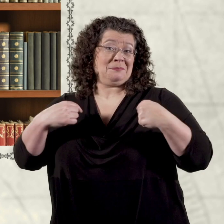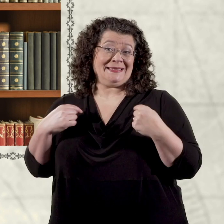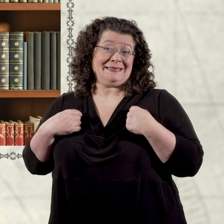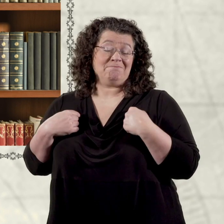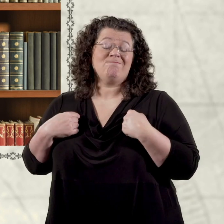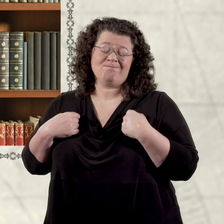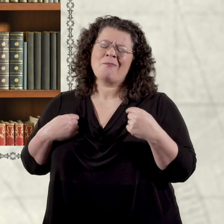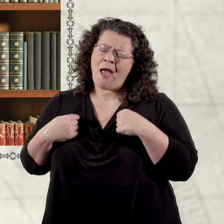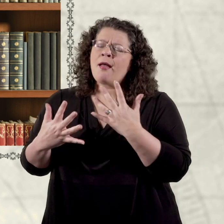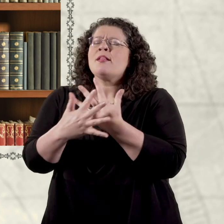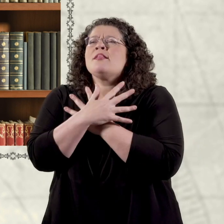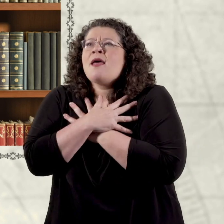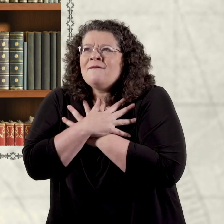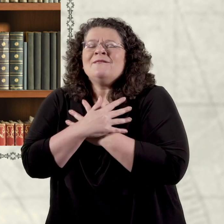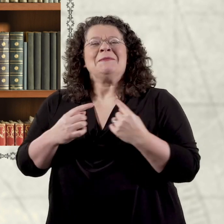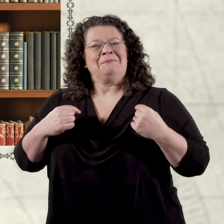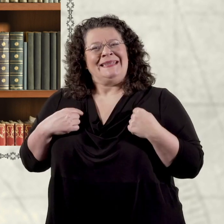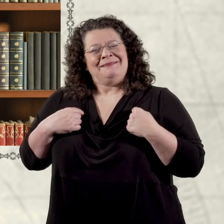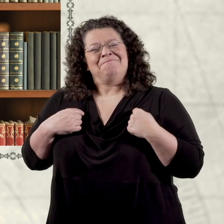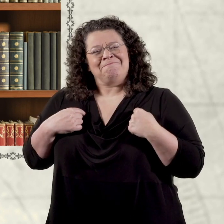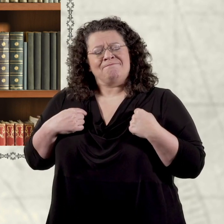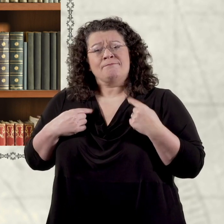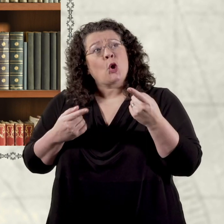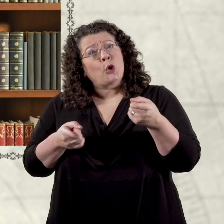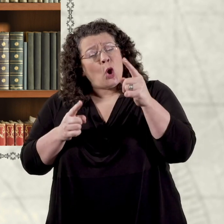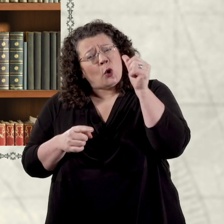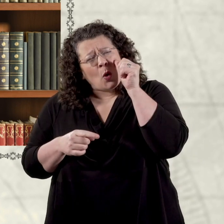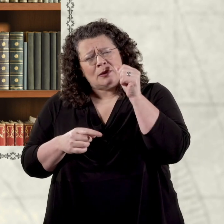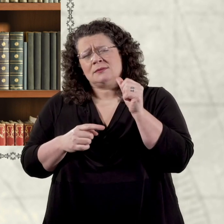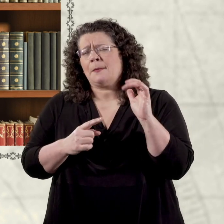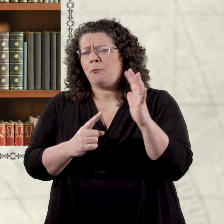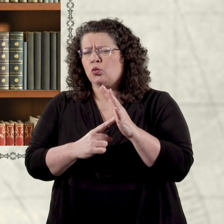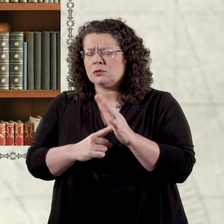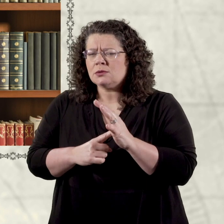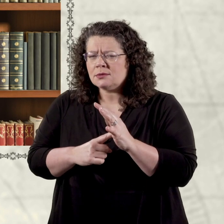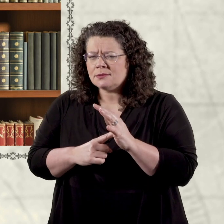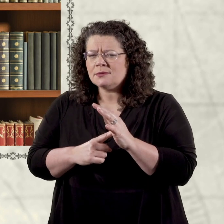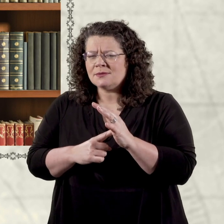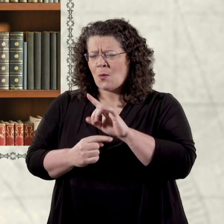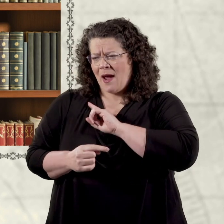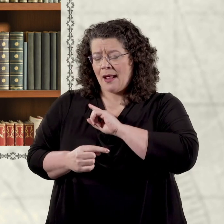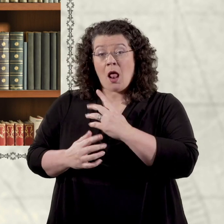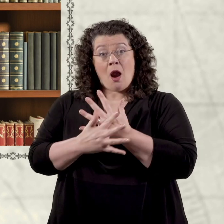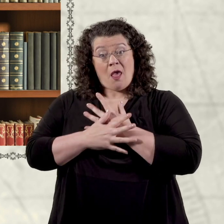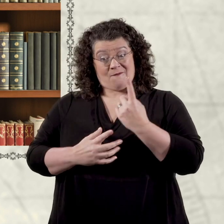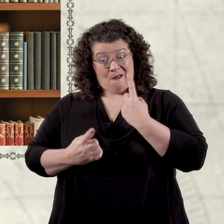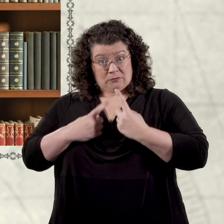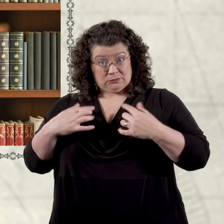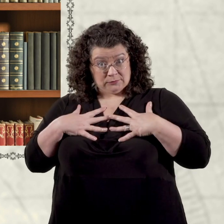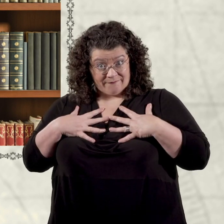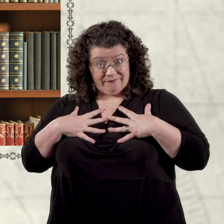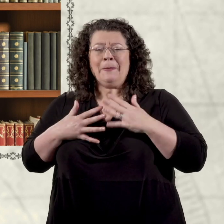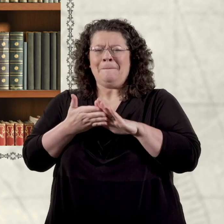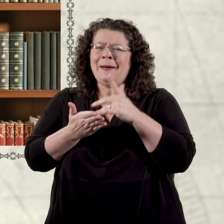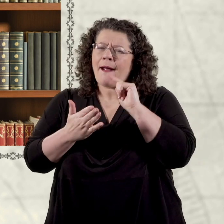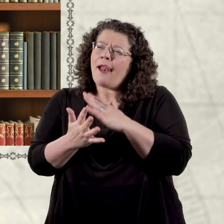myself. I love me. And God knows that that's important, to love ourselves so